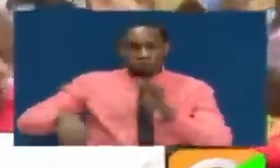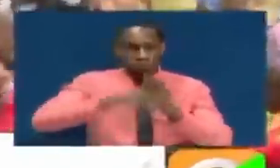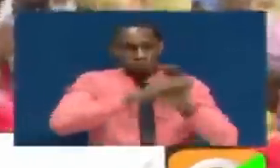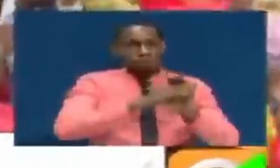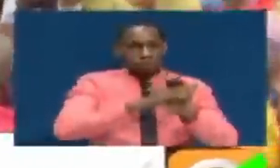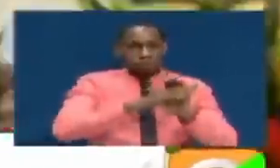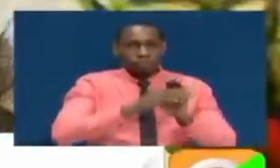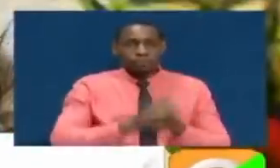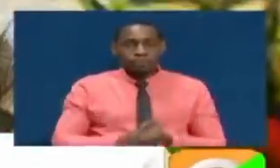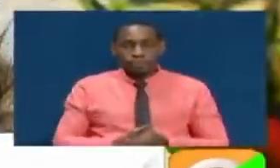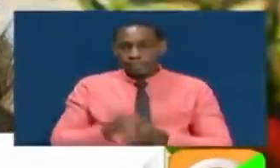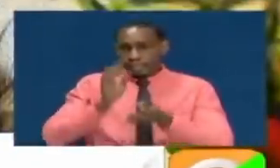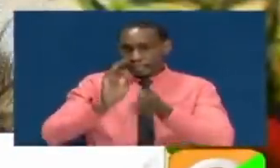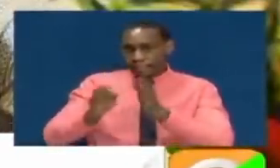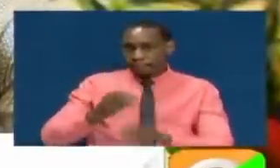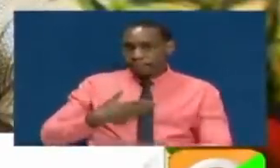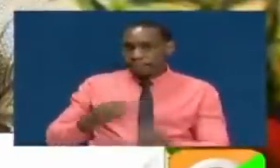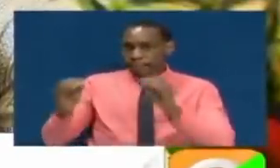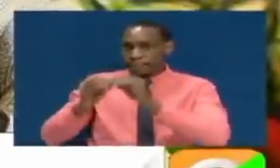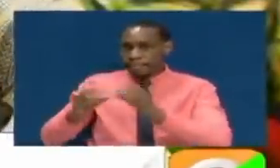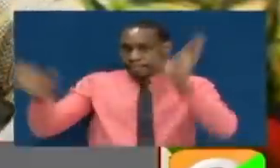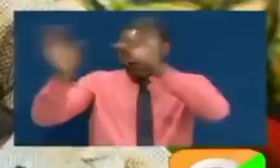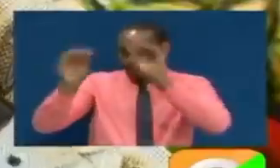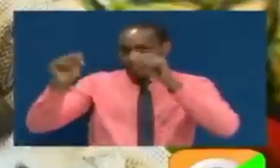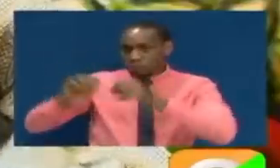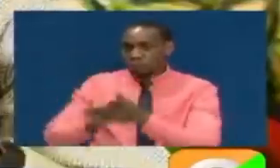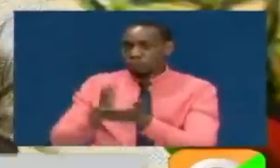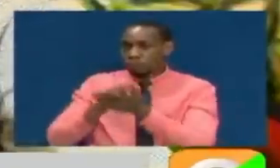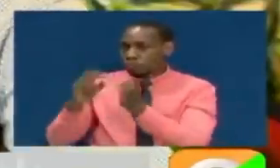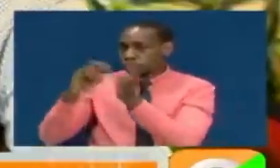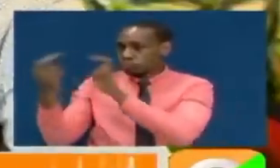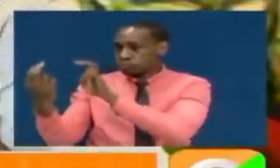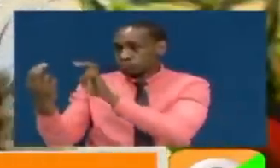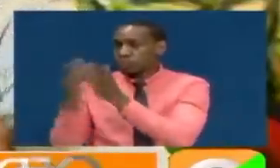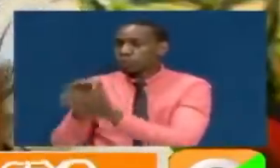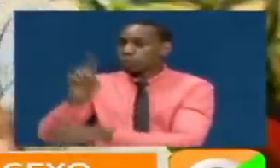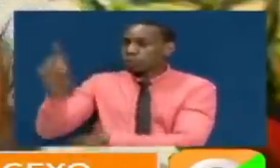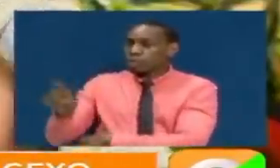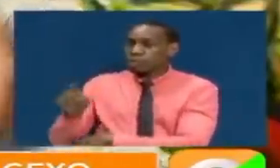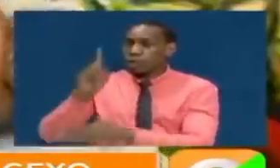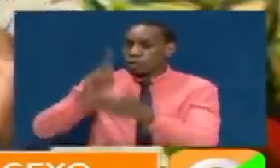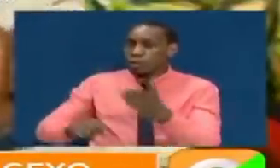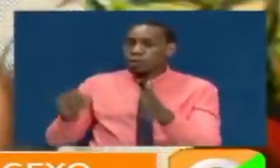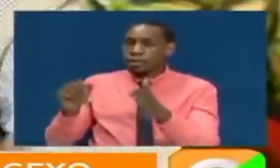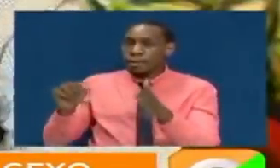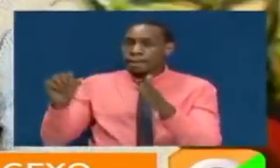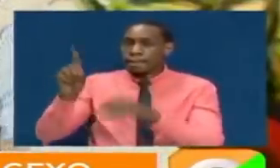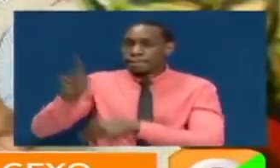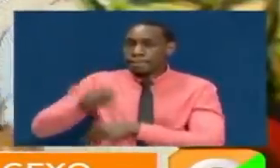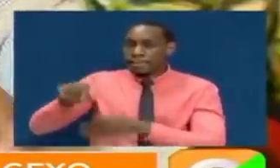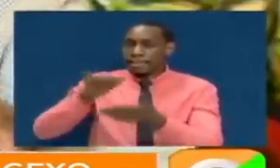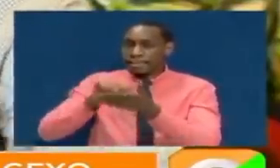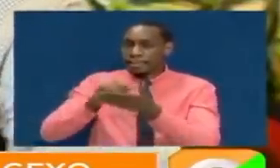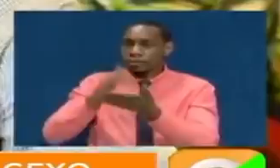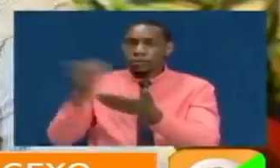ladder mentality. That if I met the president today, I'll look at him eye to eye and ask him, what is that one simple mistake